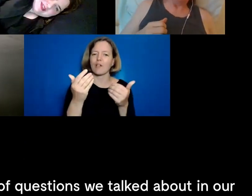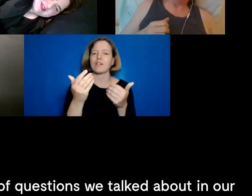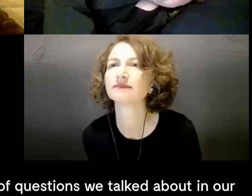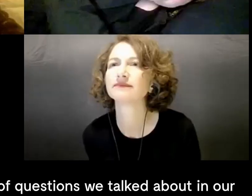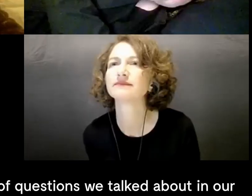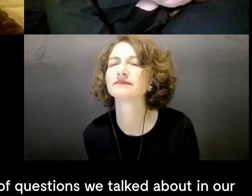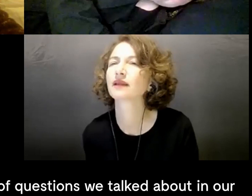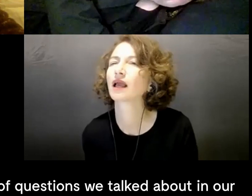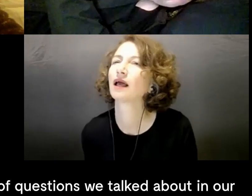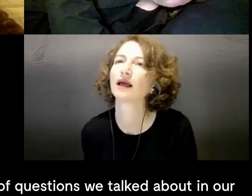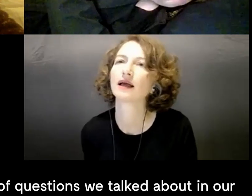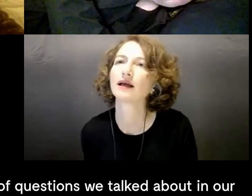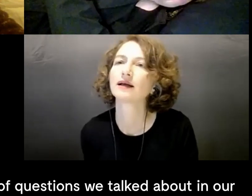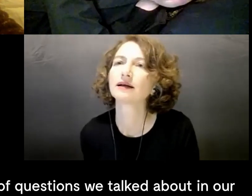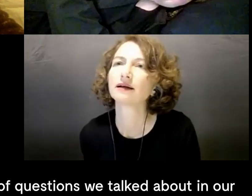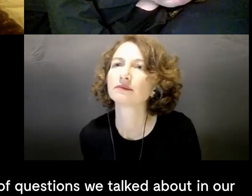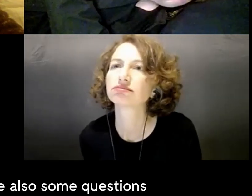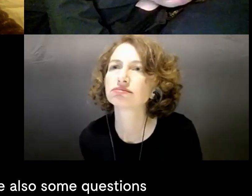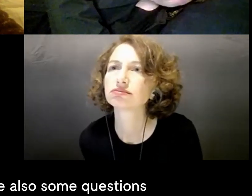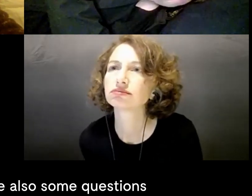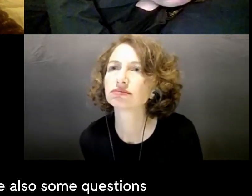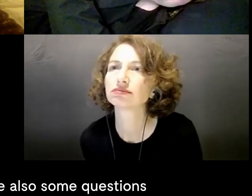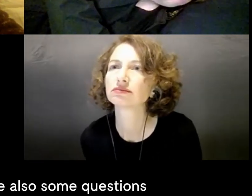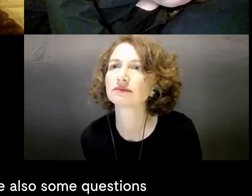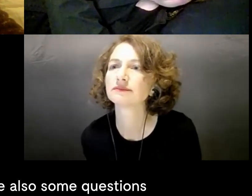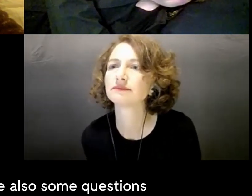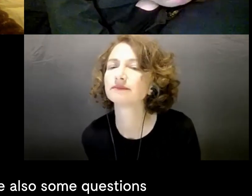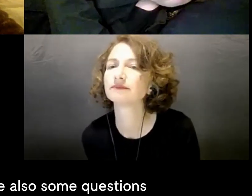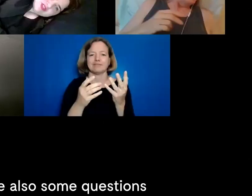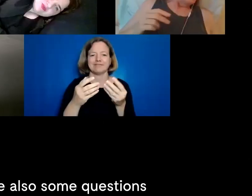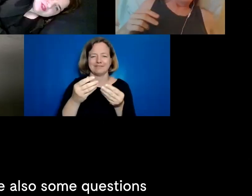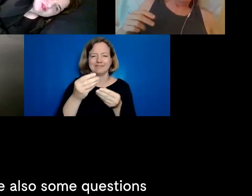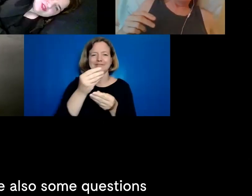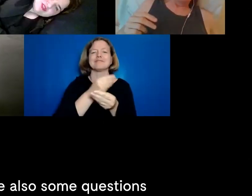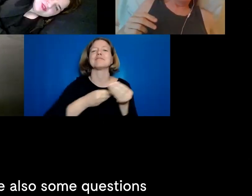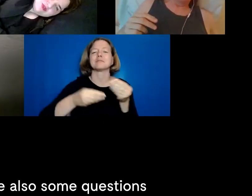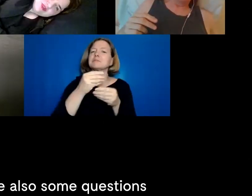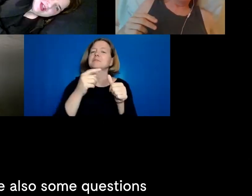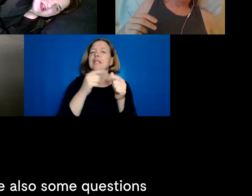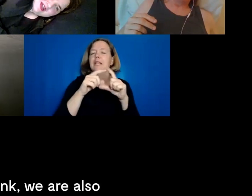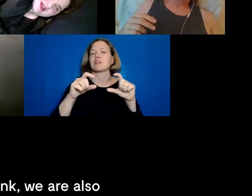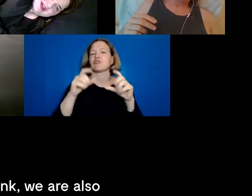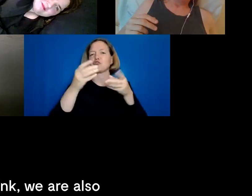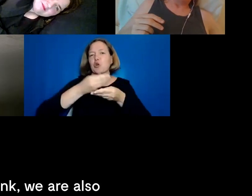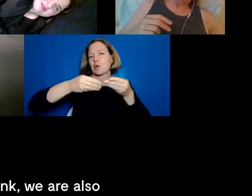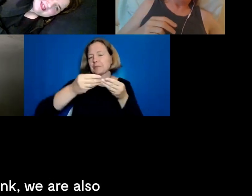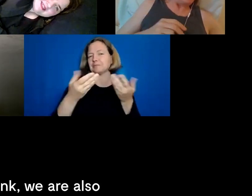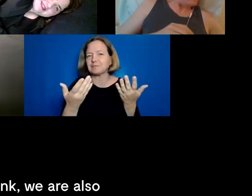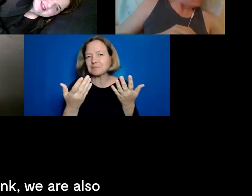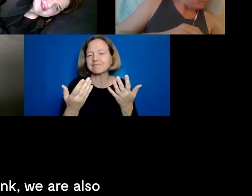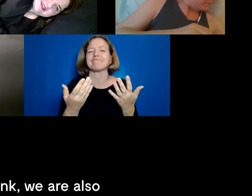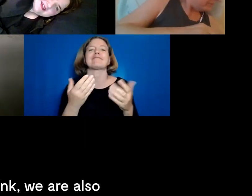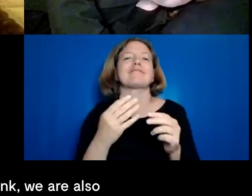about in our pre-conversation. There would be also some question we could do, but